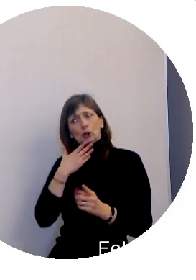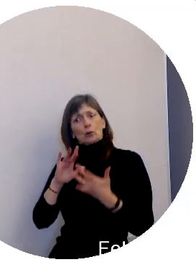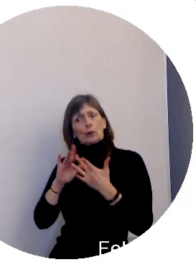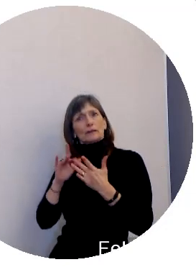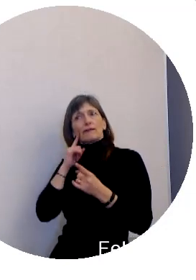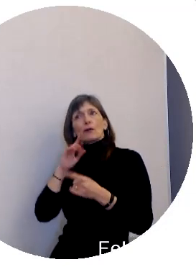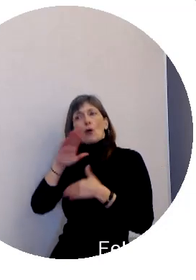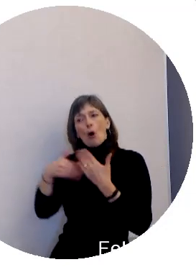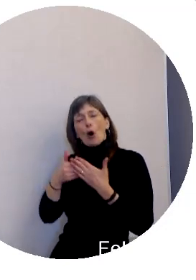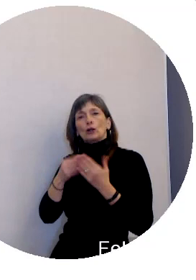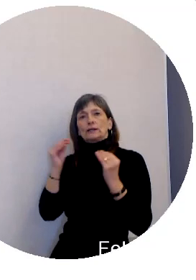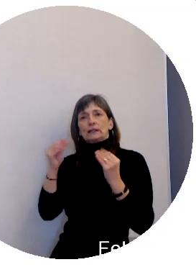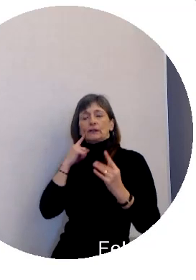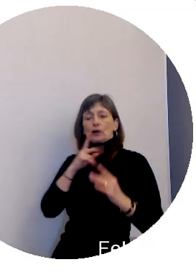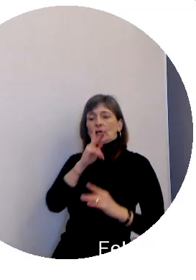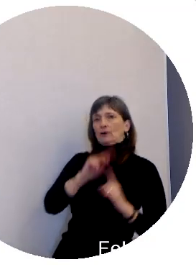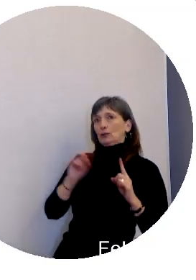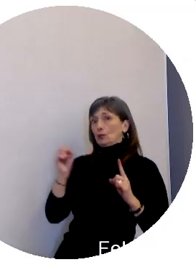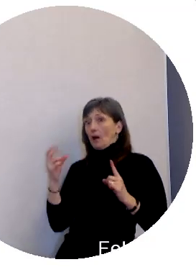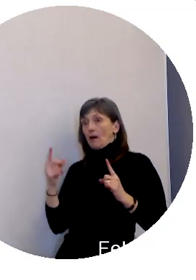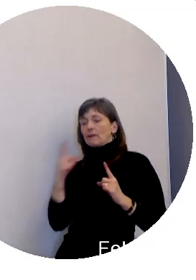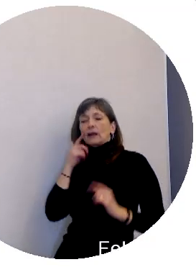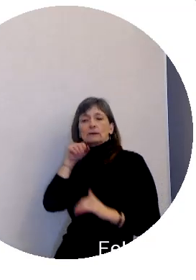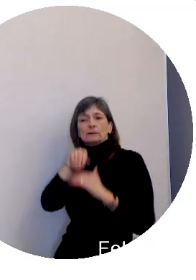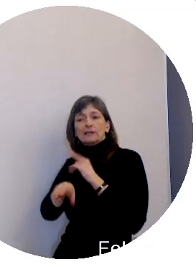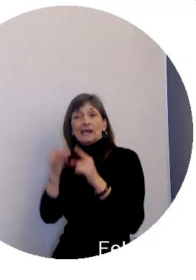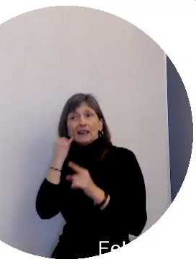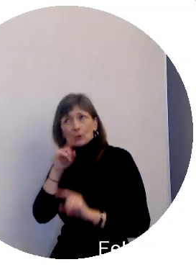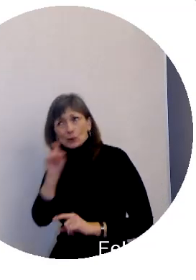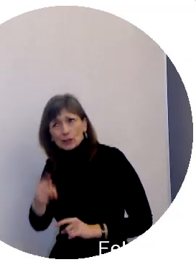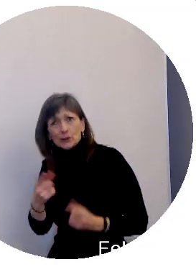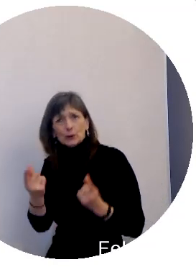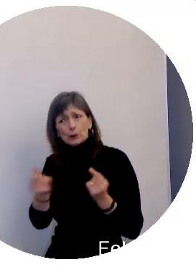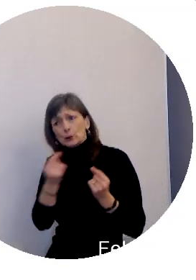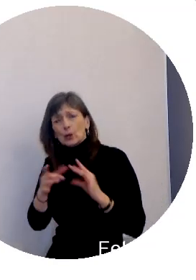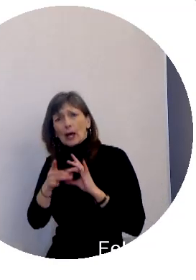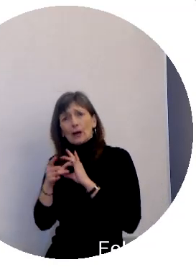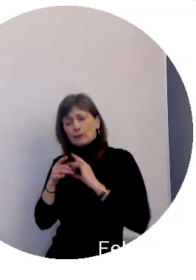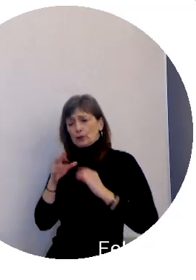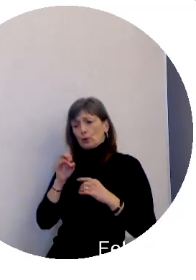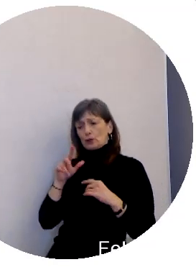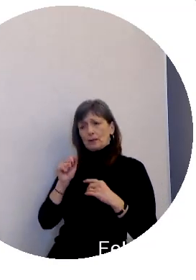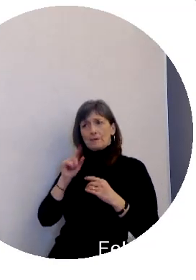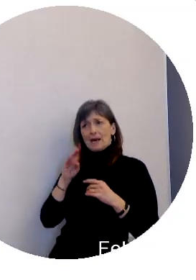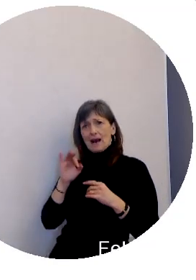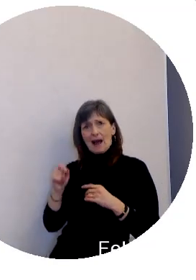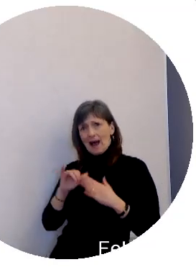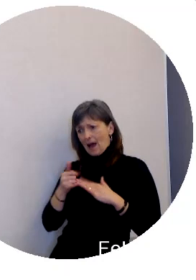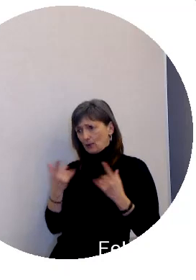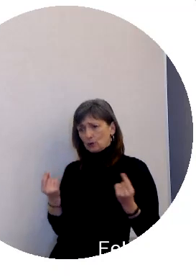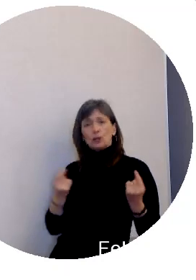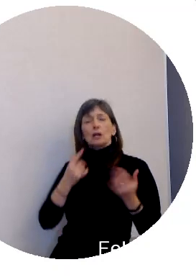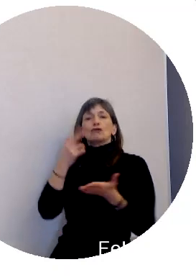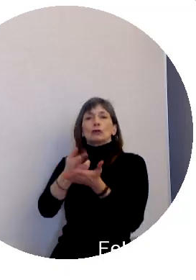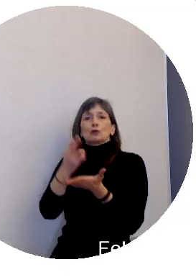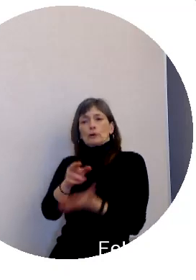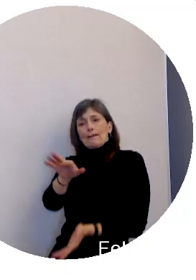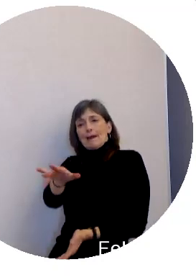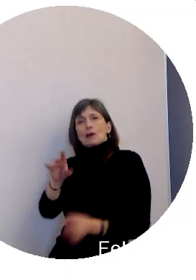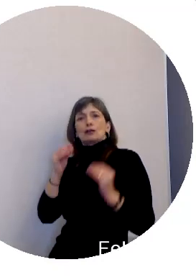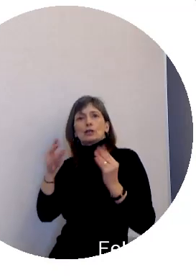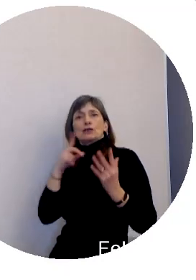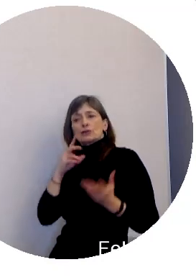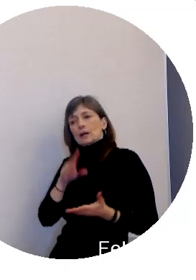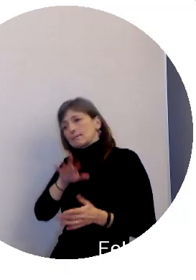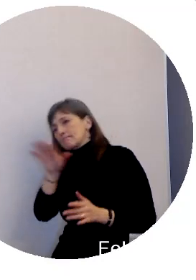site for all teachers K-12 to access so that when they have a question as it relates to social media, they can find resources to